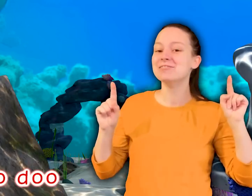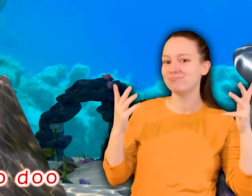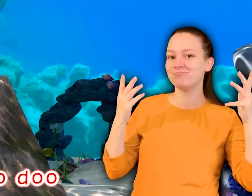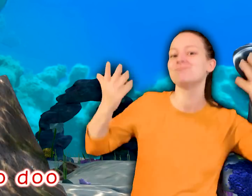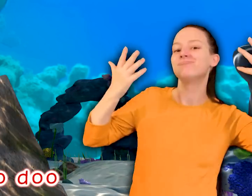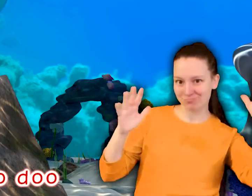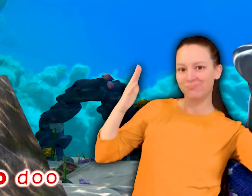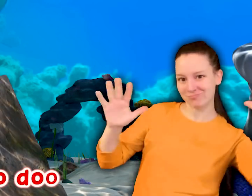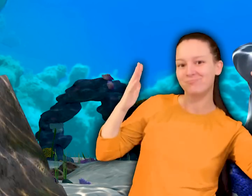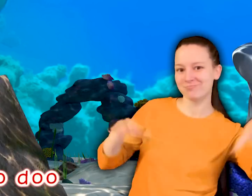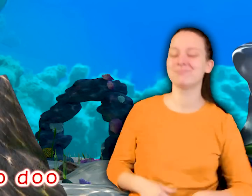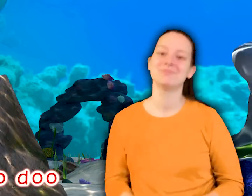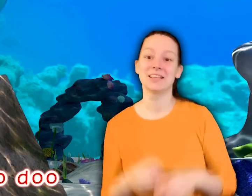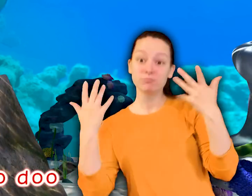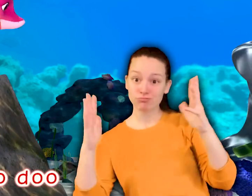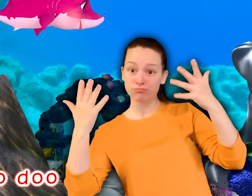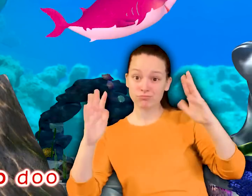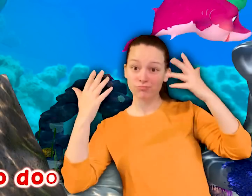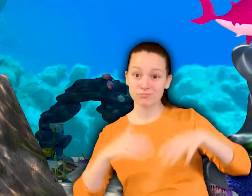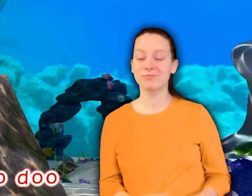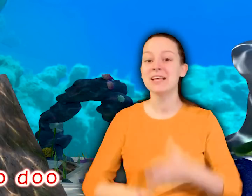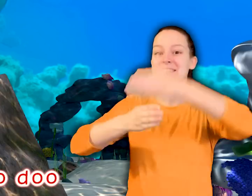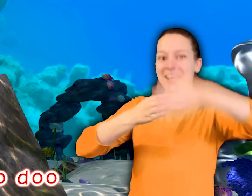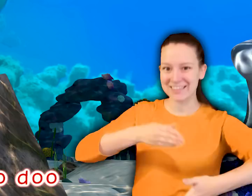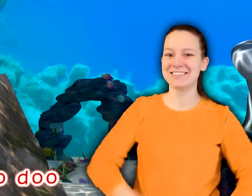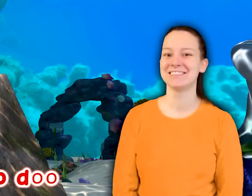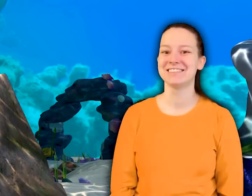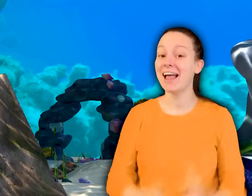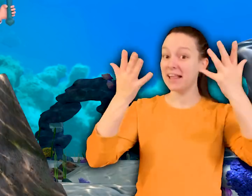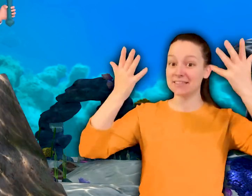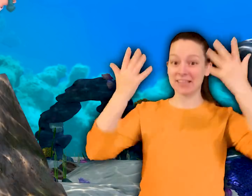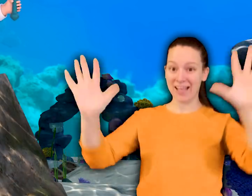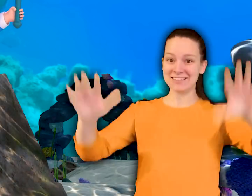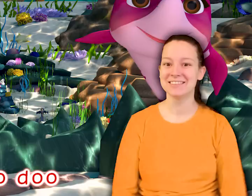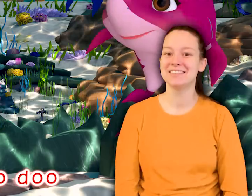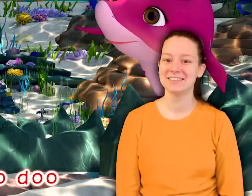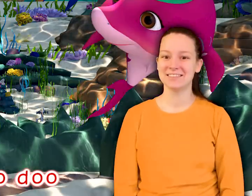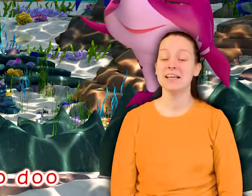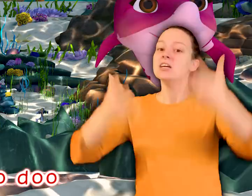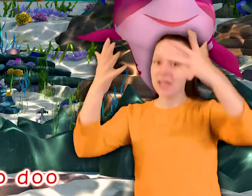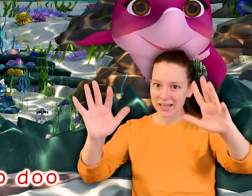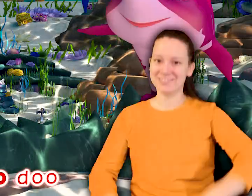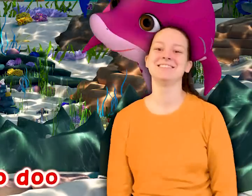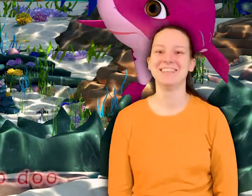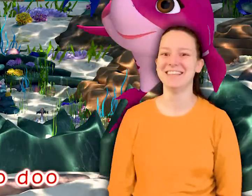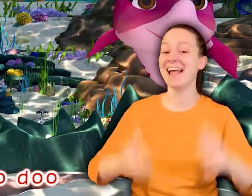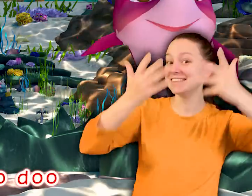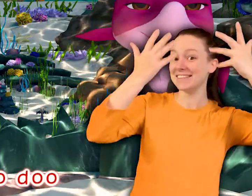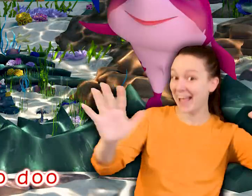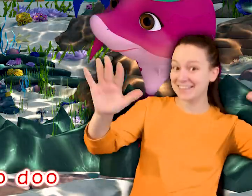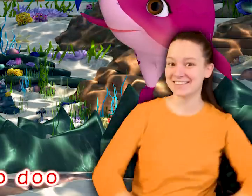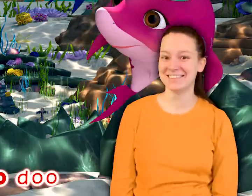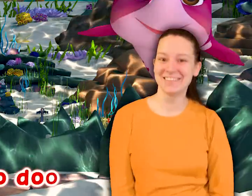it's the end it's the end it's the end it's the end it's the end it's the